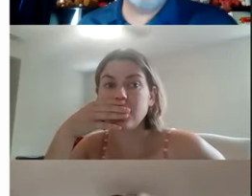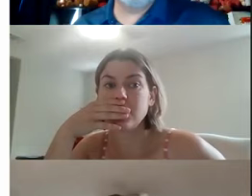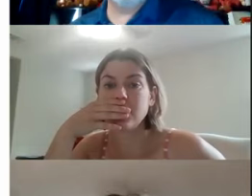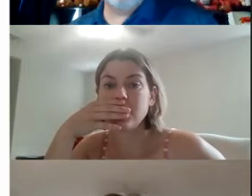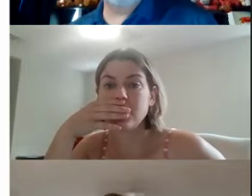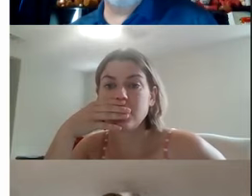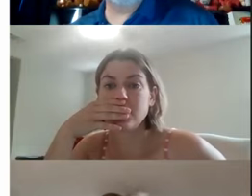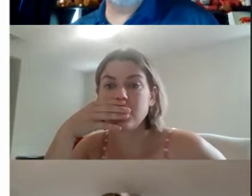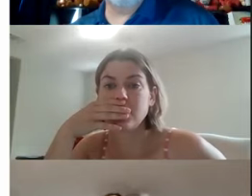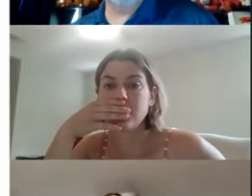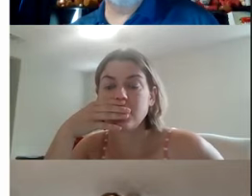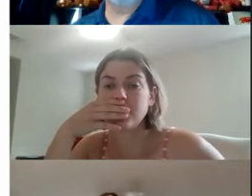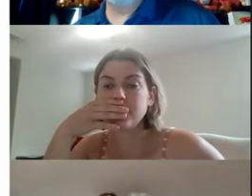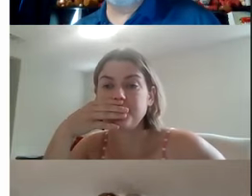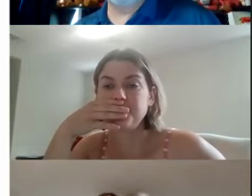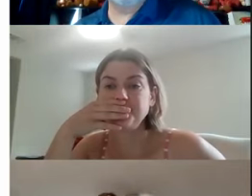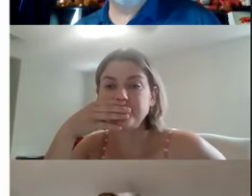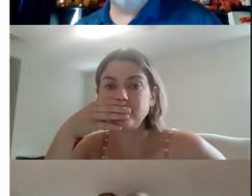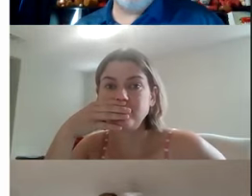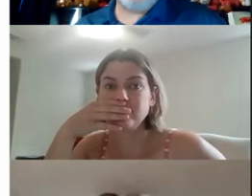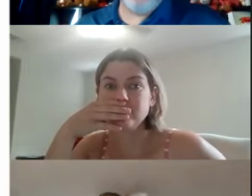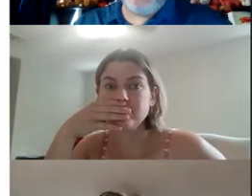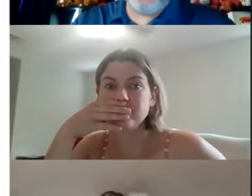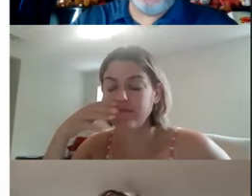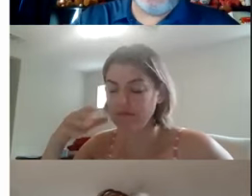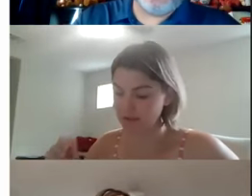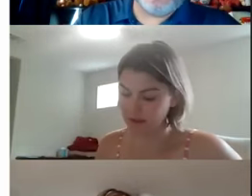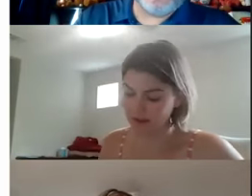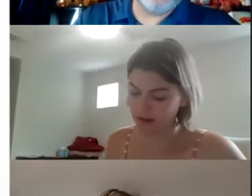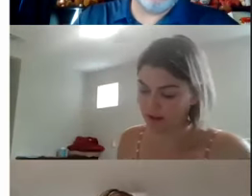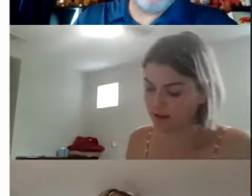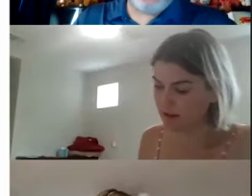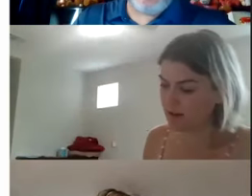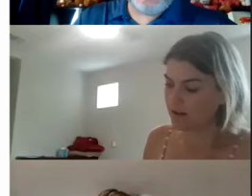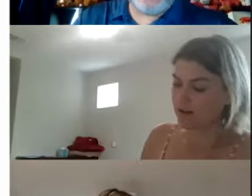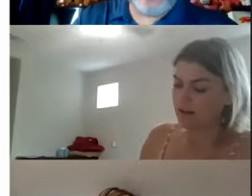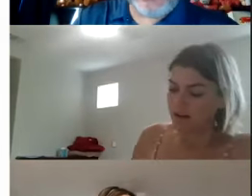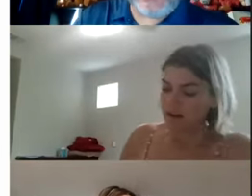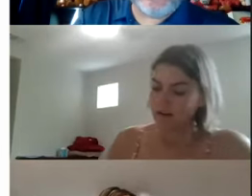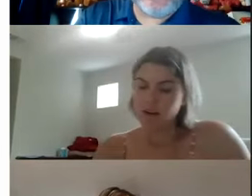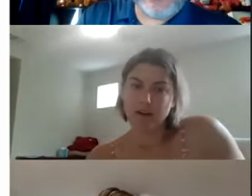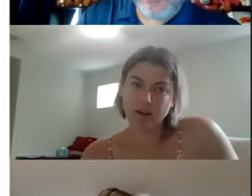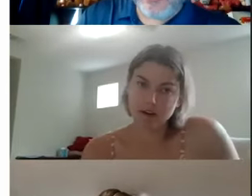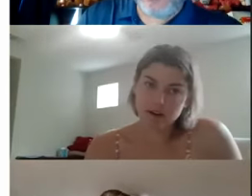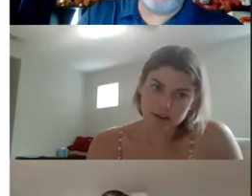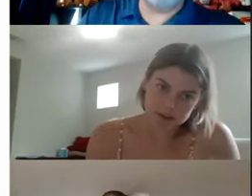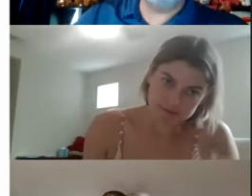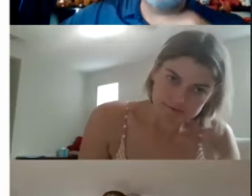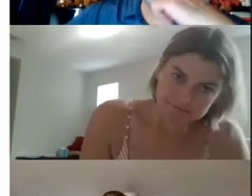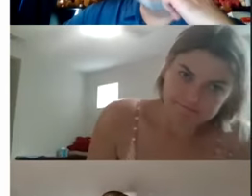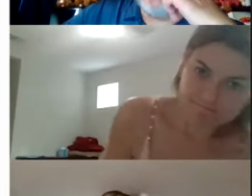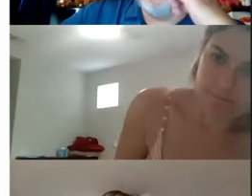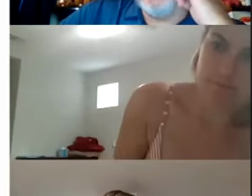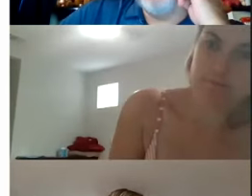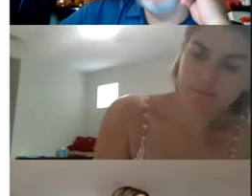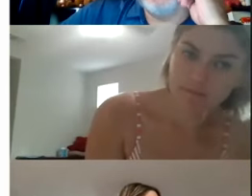And that DNA, as we mentioned, codes for genes. How many? How many genes are actually